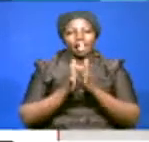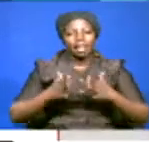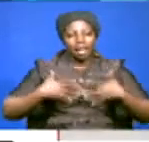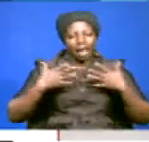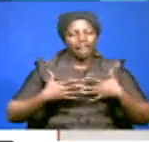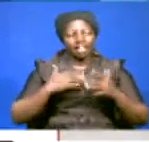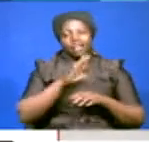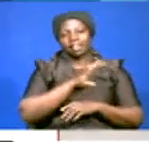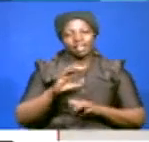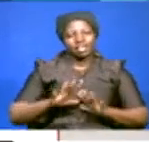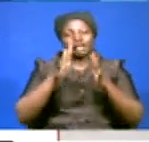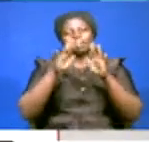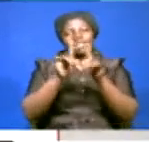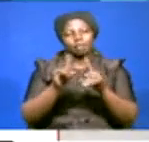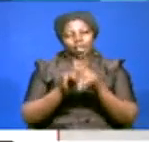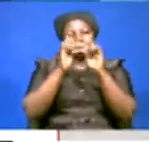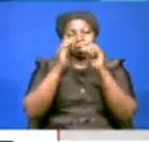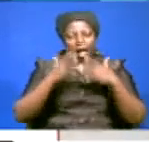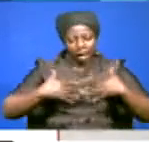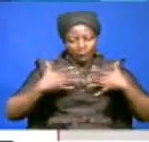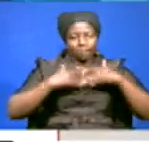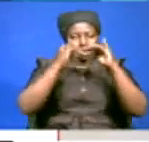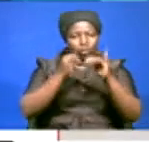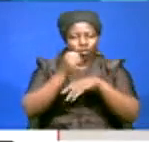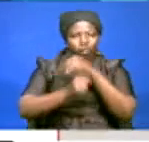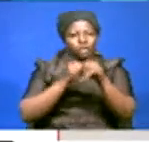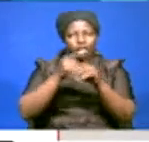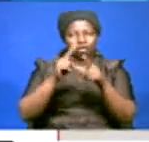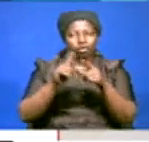Year kwake Rais William Ruto na First Lady Rachel Ruto.